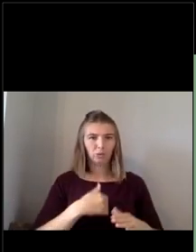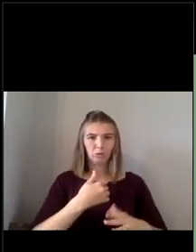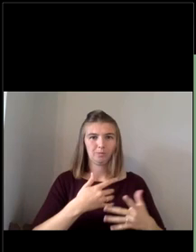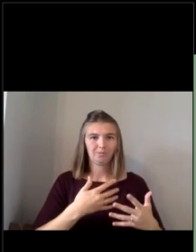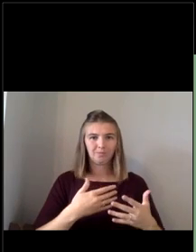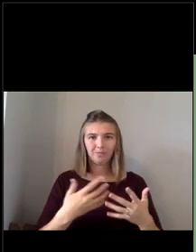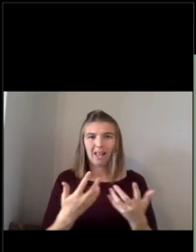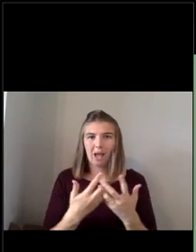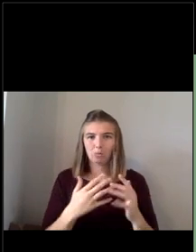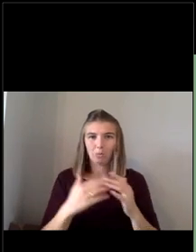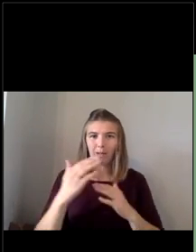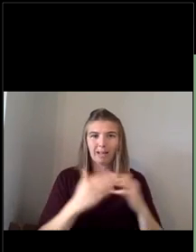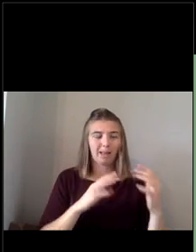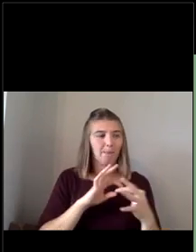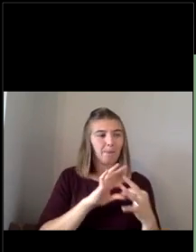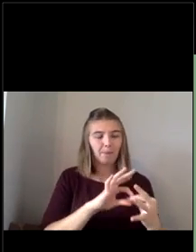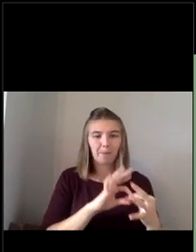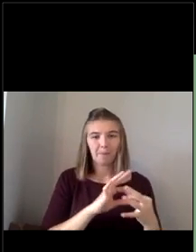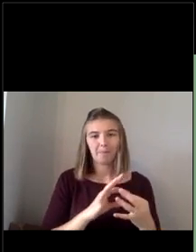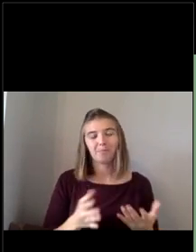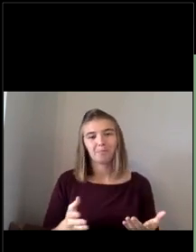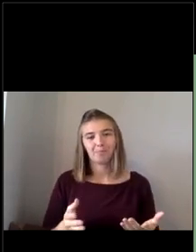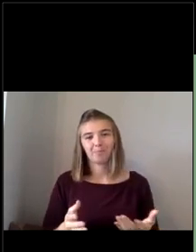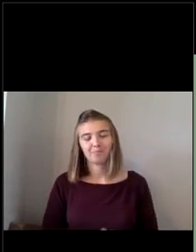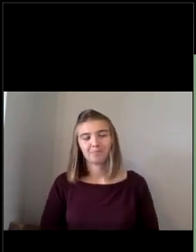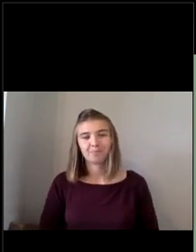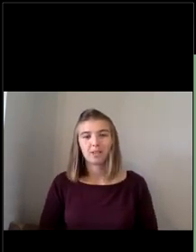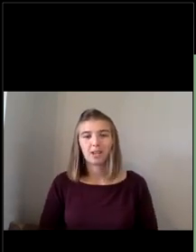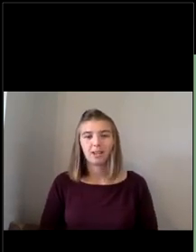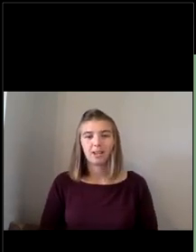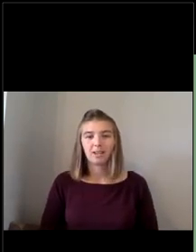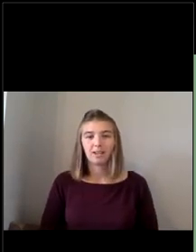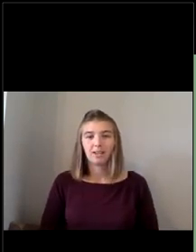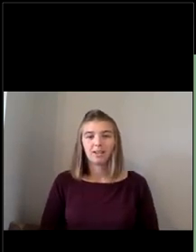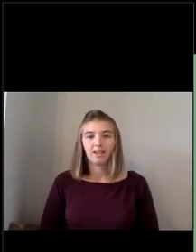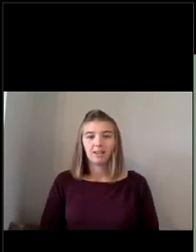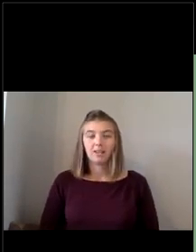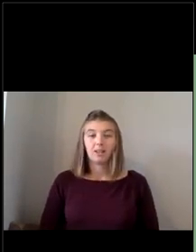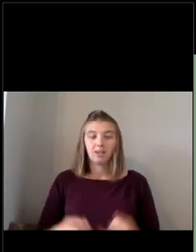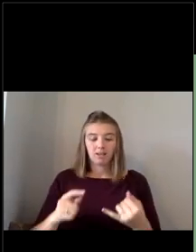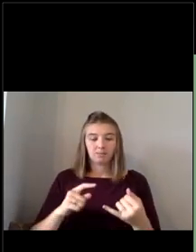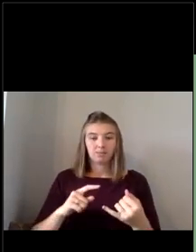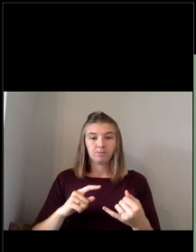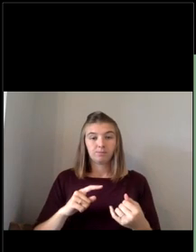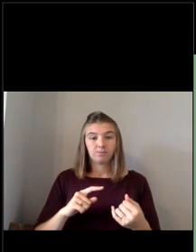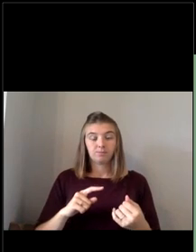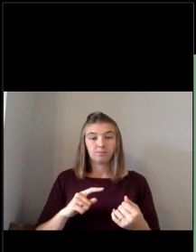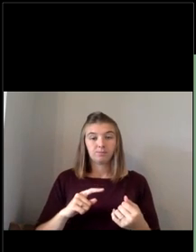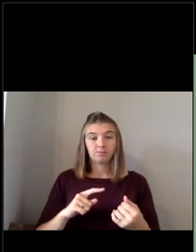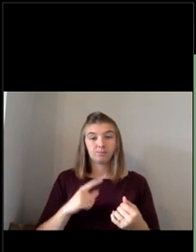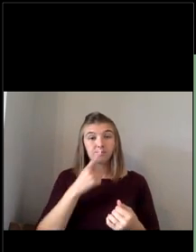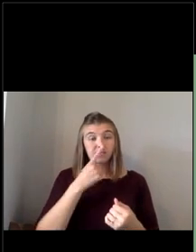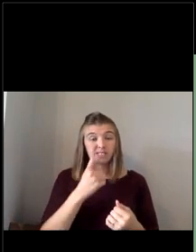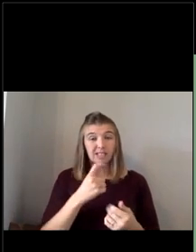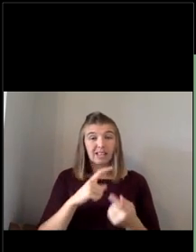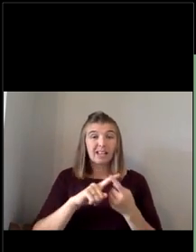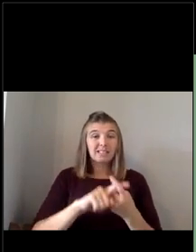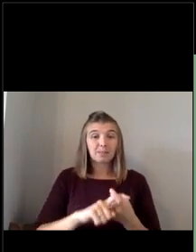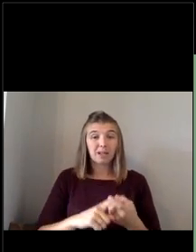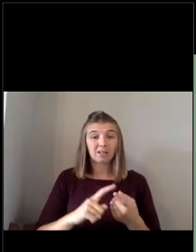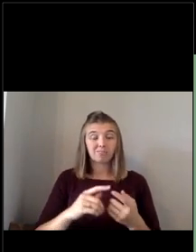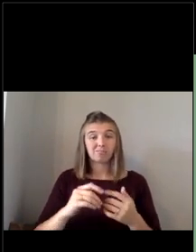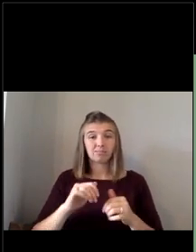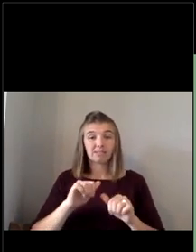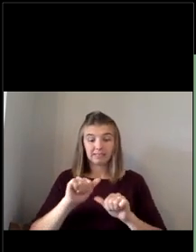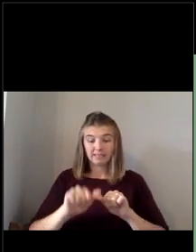career researchers and academics can often find themselves isolated. The competitive nature of academia, you know, can